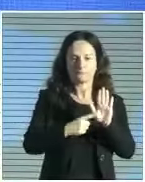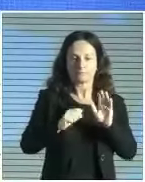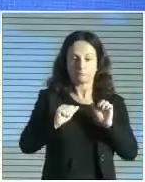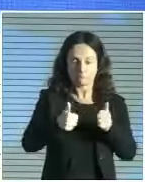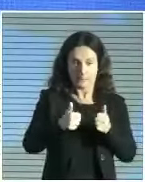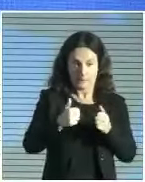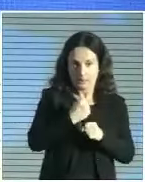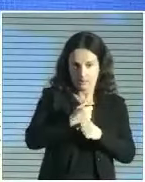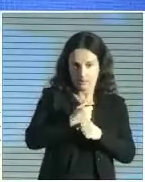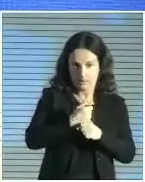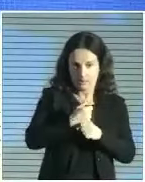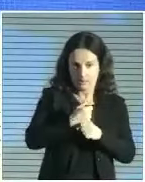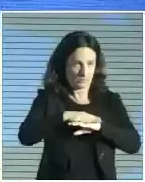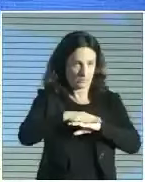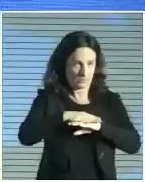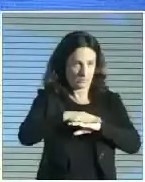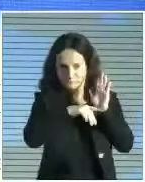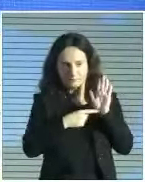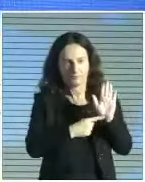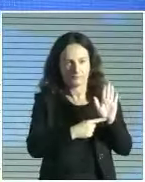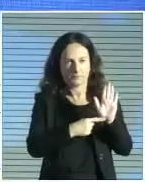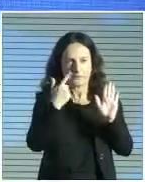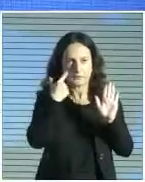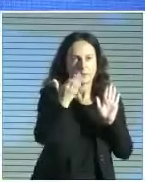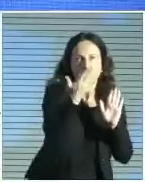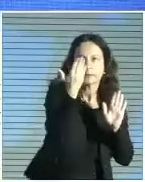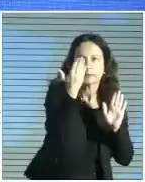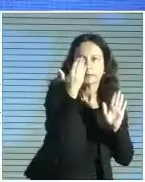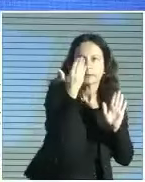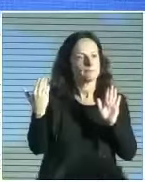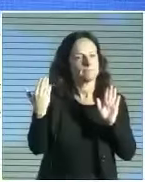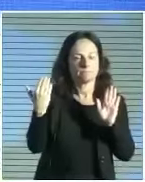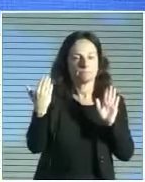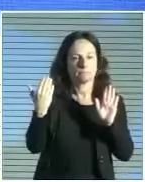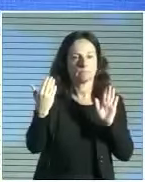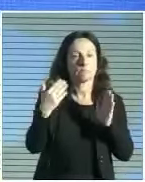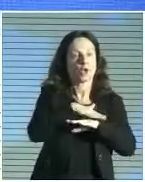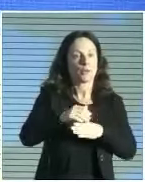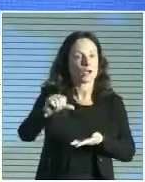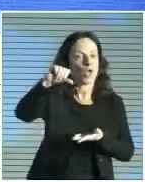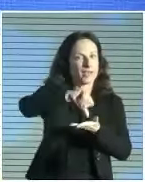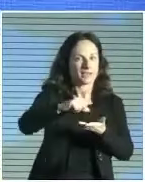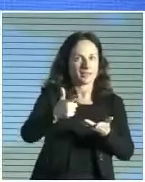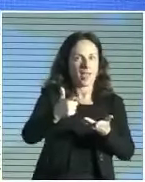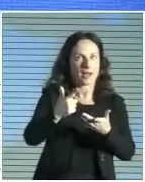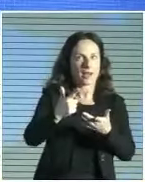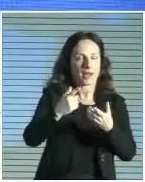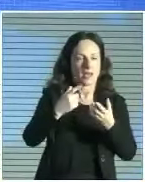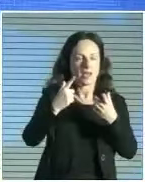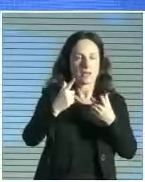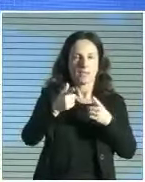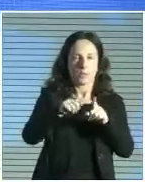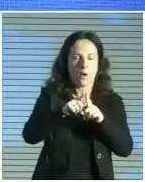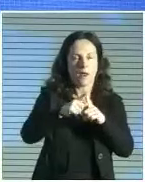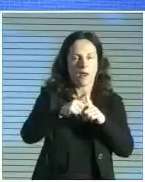to the point that we were not getting response. So then on the 32 ministers of tourism, we